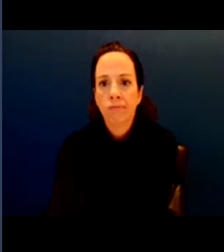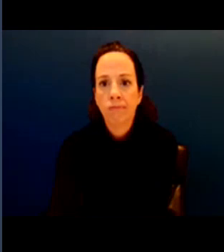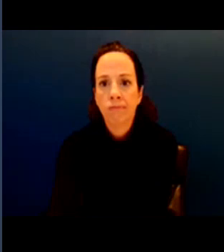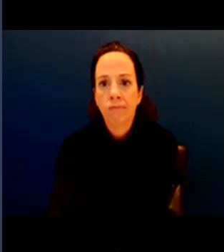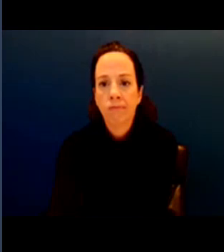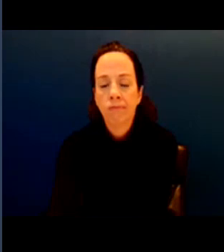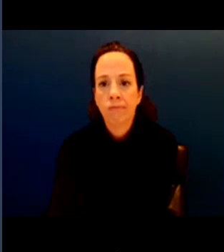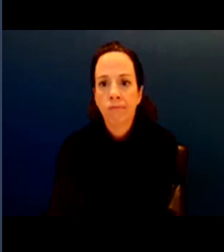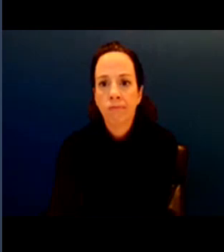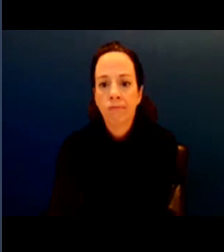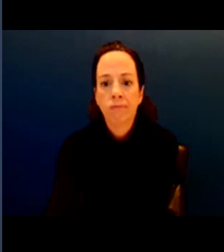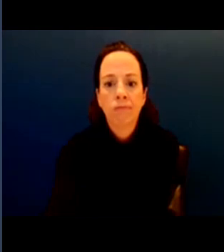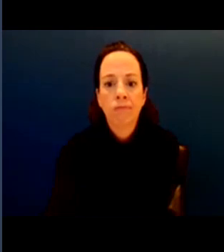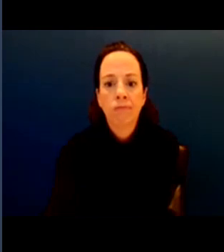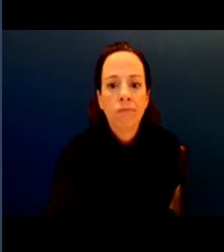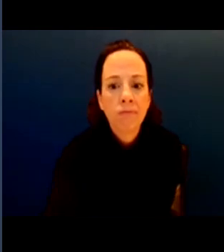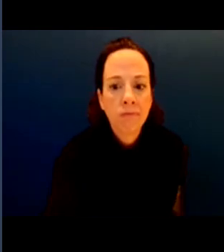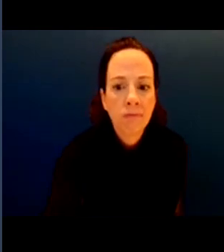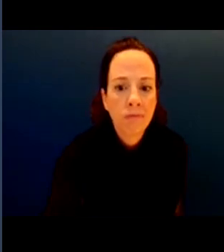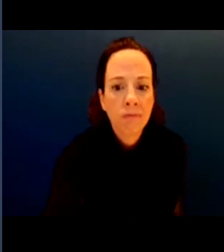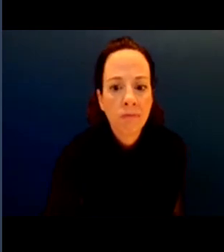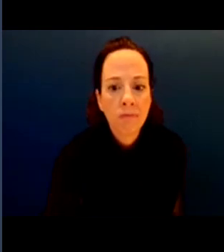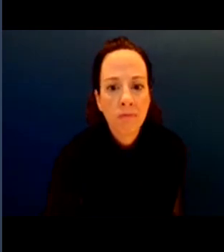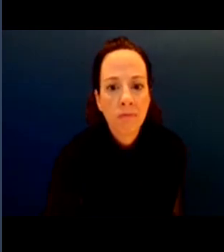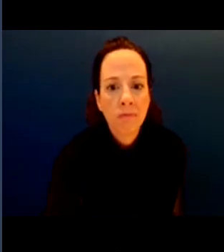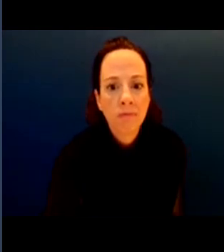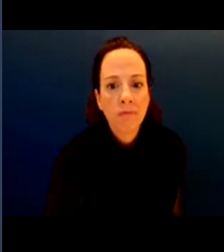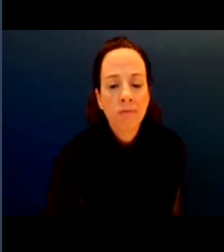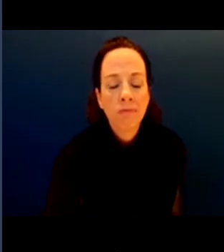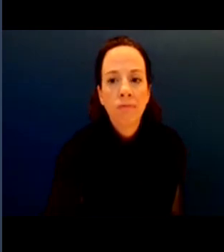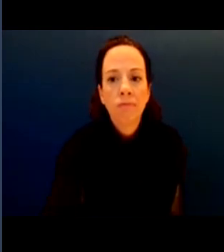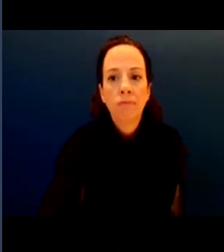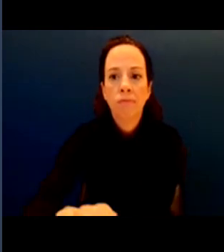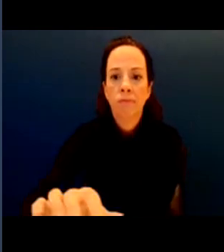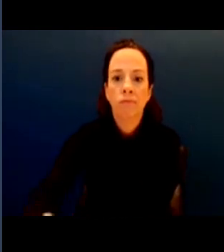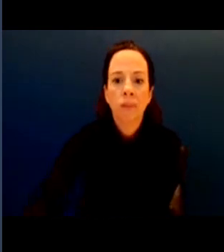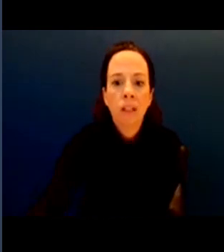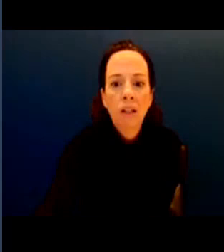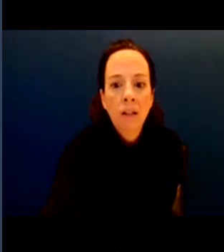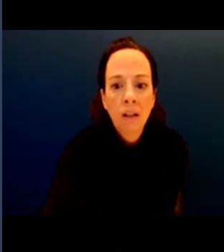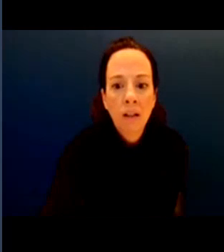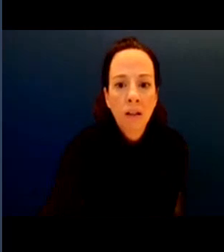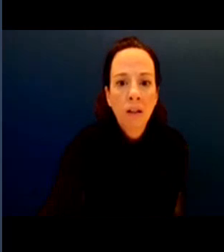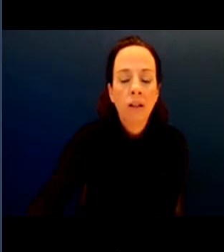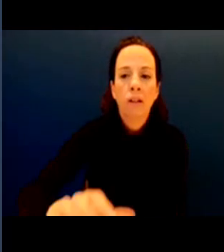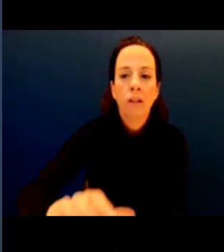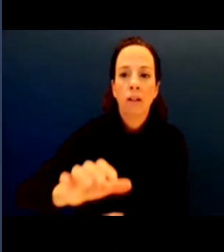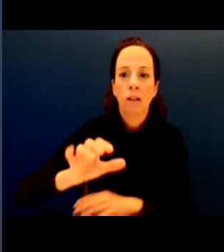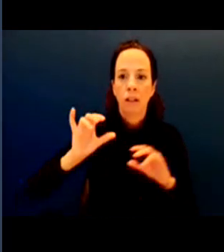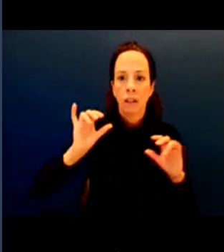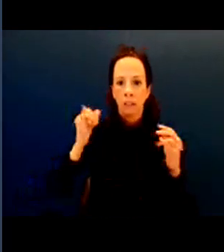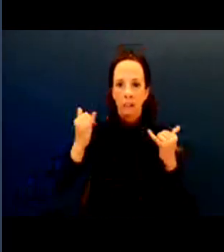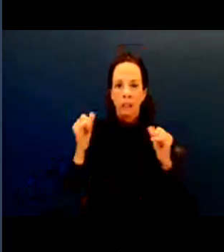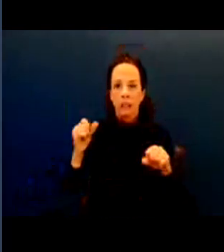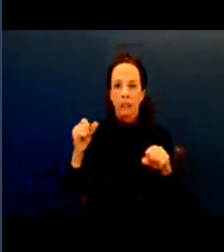So I briefly pointed out that we have a management board. This is in all the